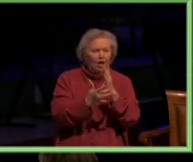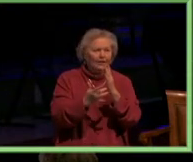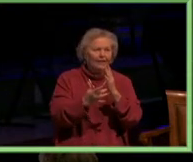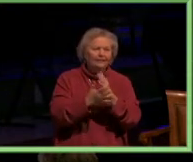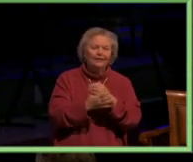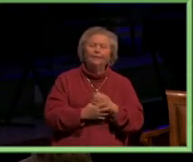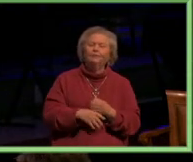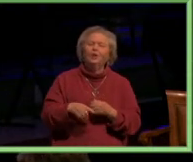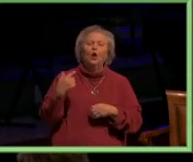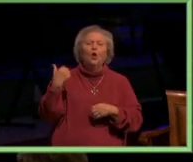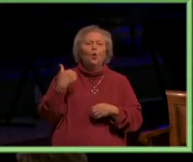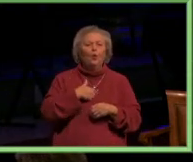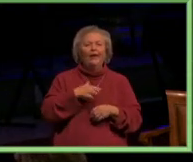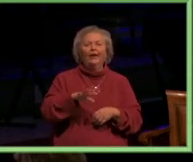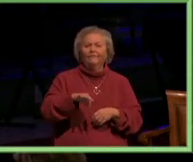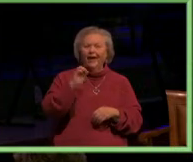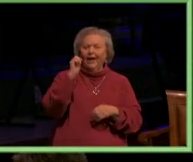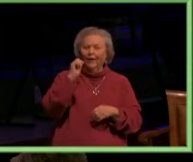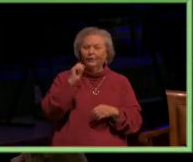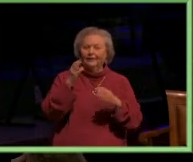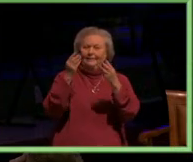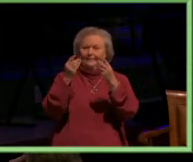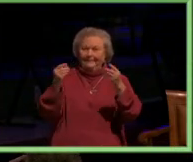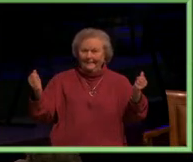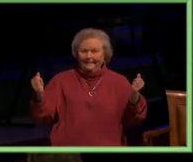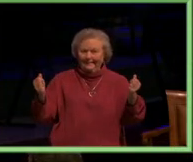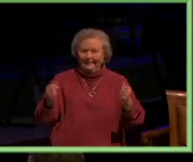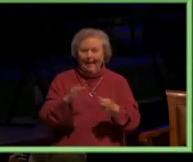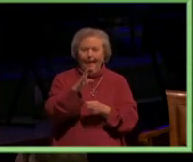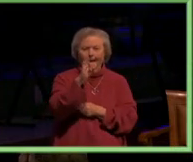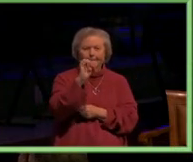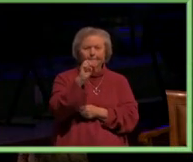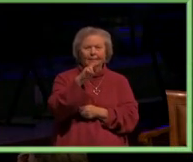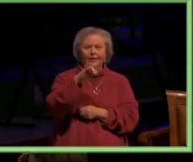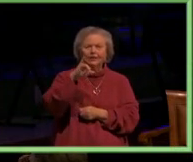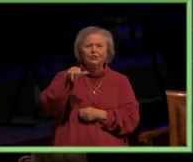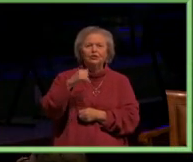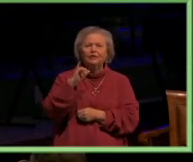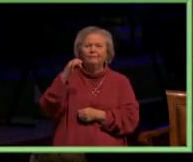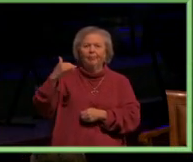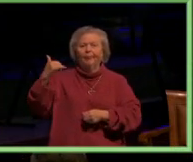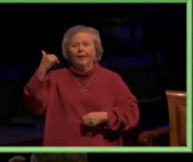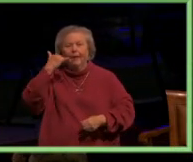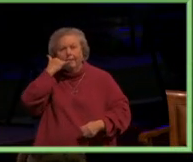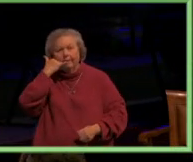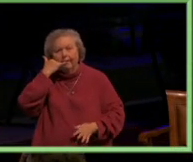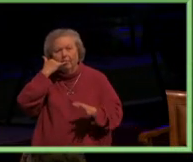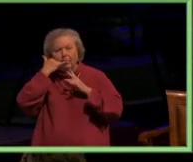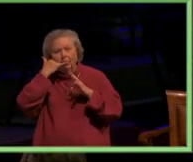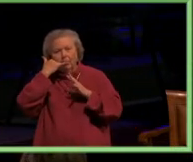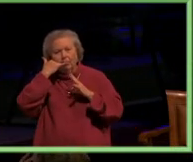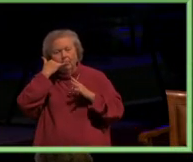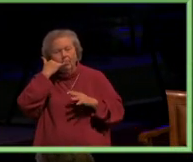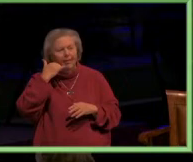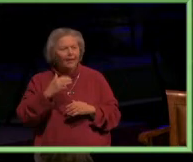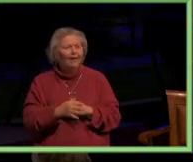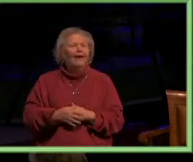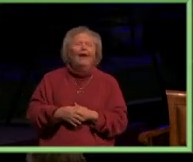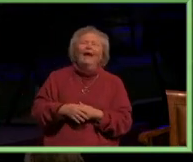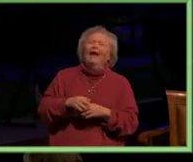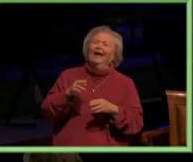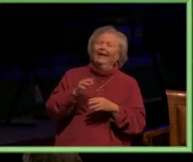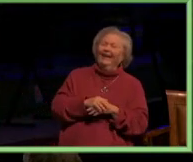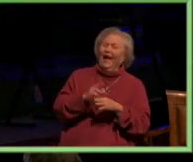we figured it out. We solved it. Benji got on the phone, and you'll be surprised at the language he used. It was so godly and